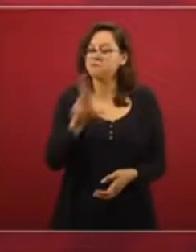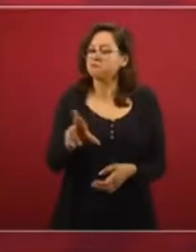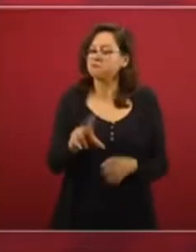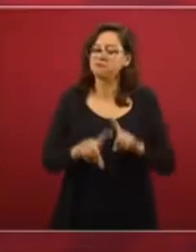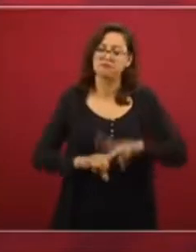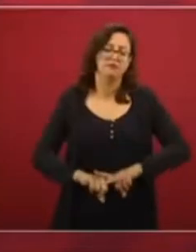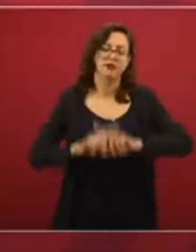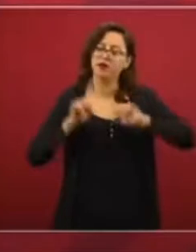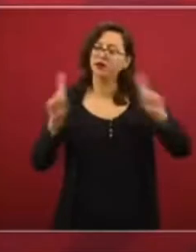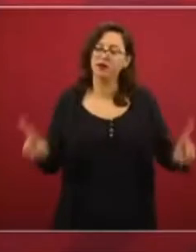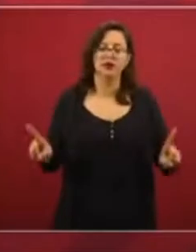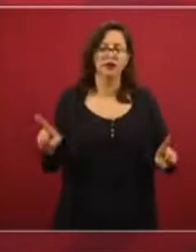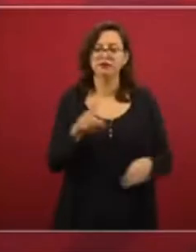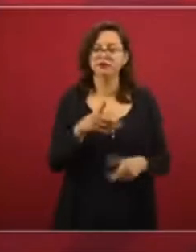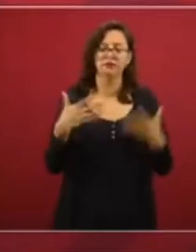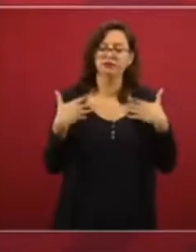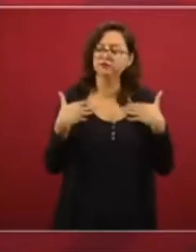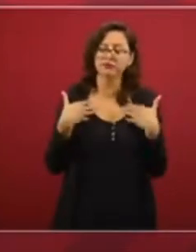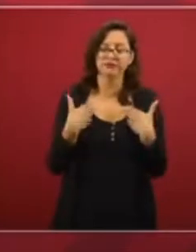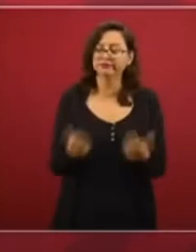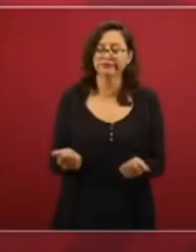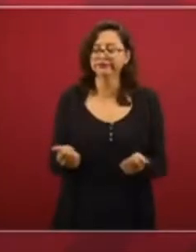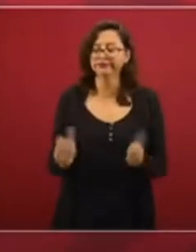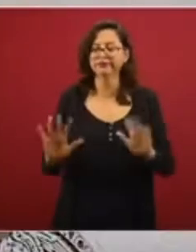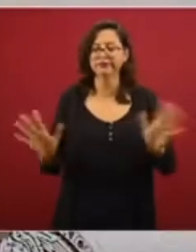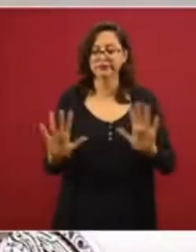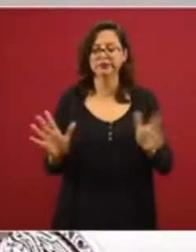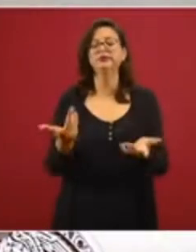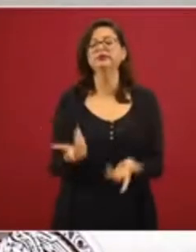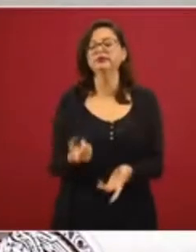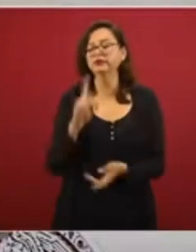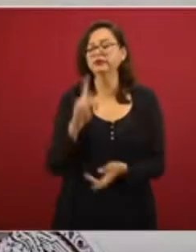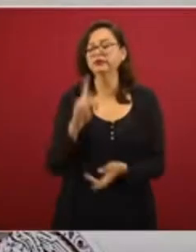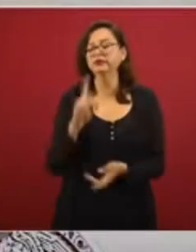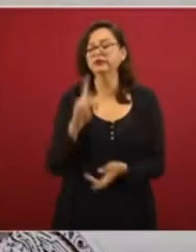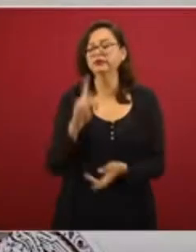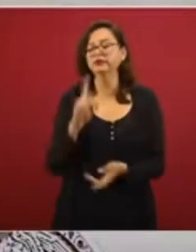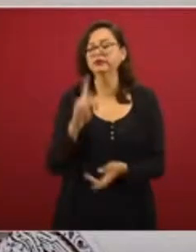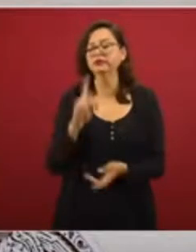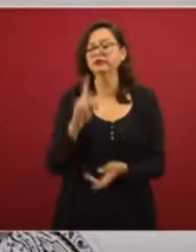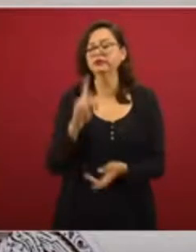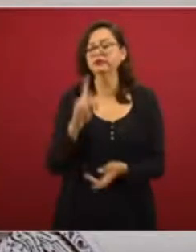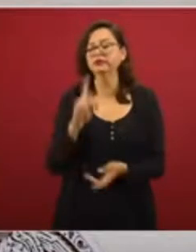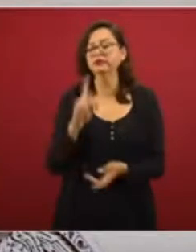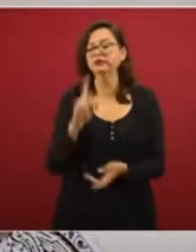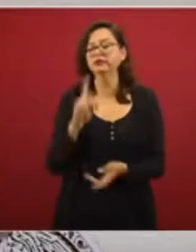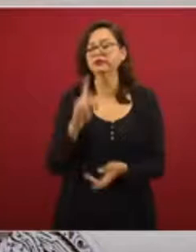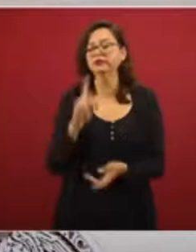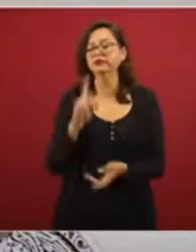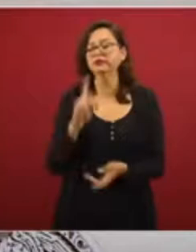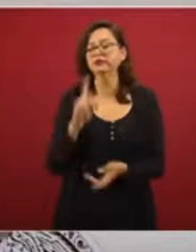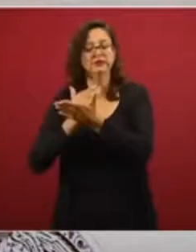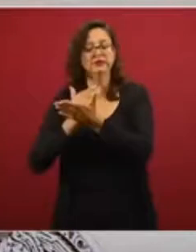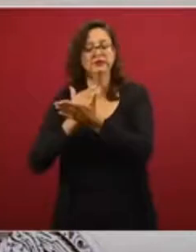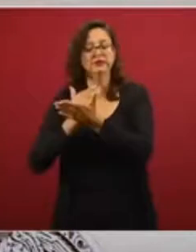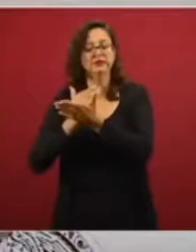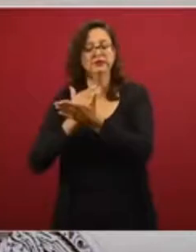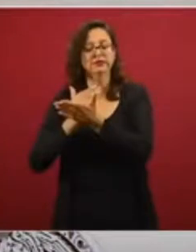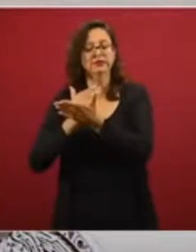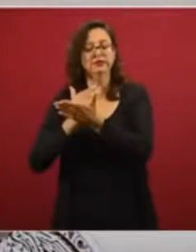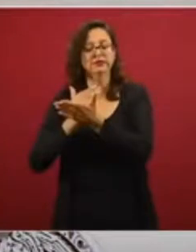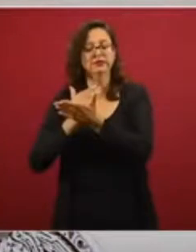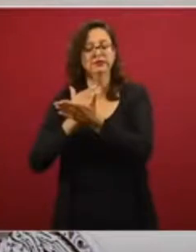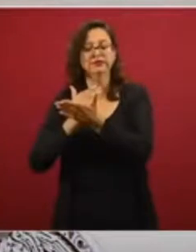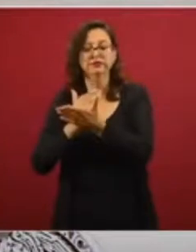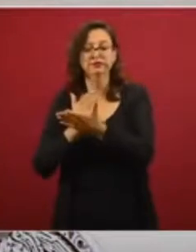reverse. Se ha interpretado. No se reducen las pruebas primero. No, you do not reduce the tests first. Y entonces por